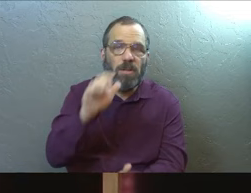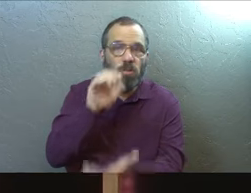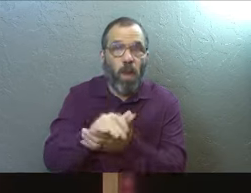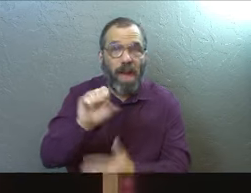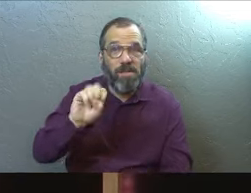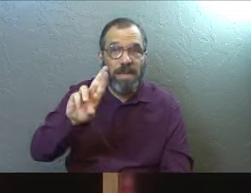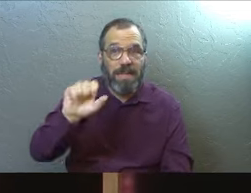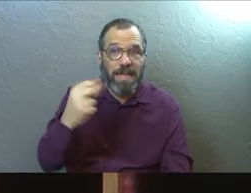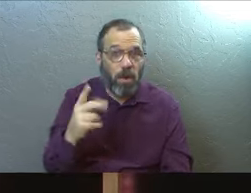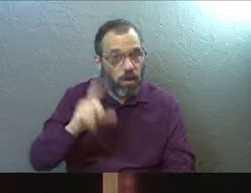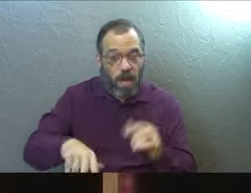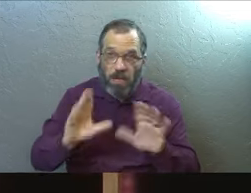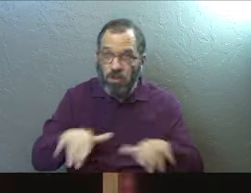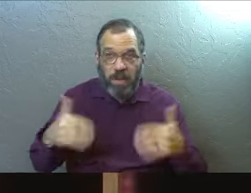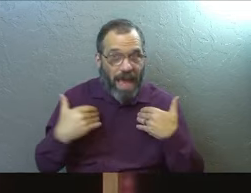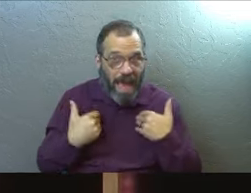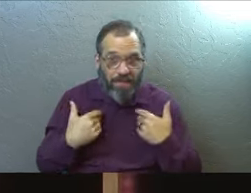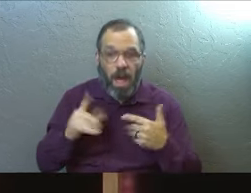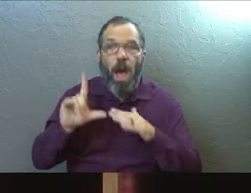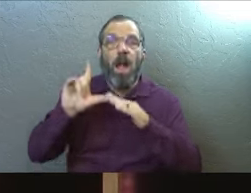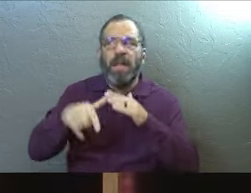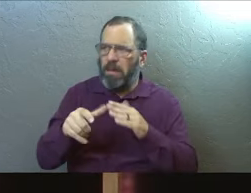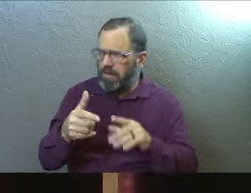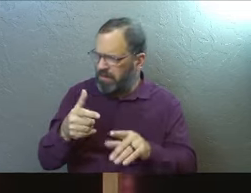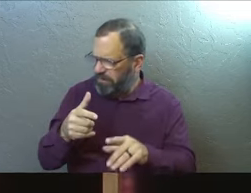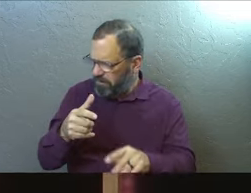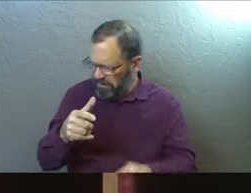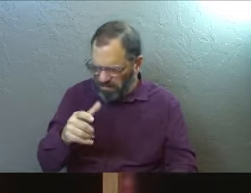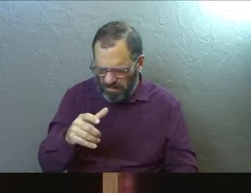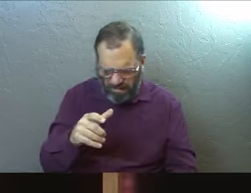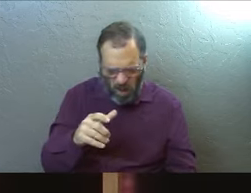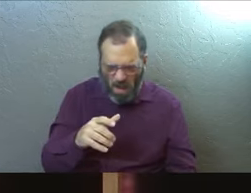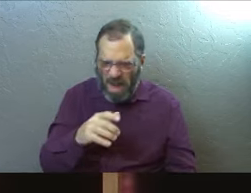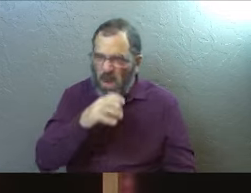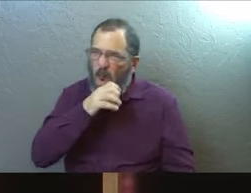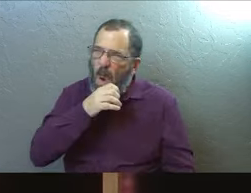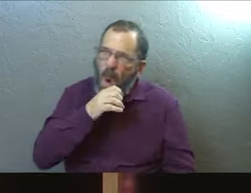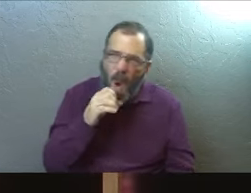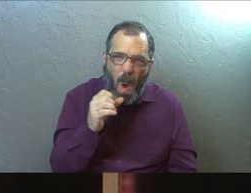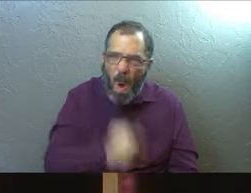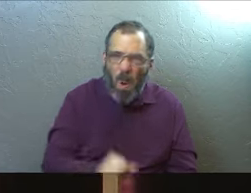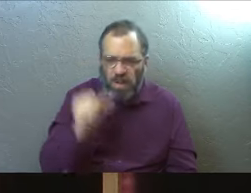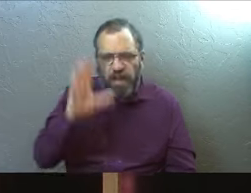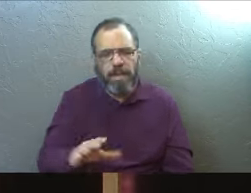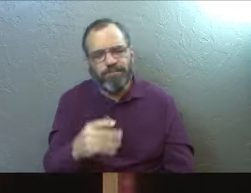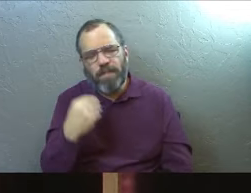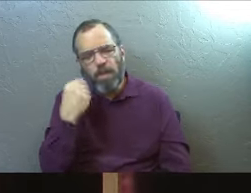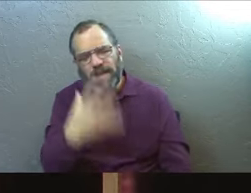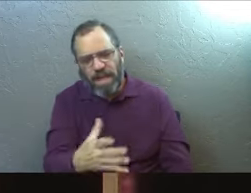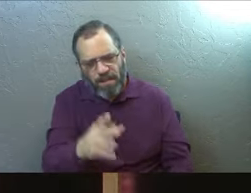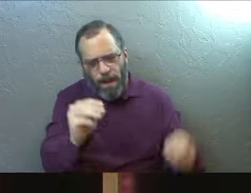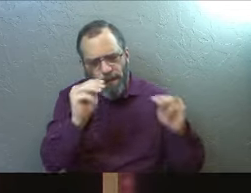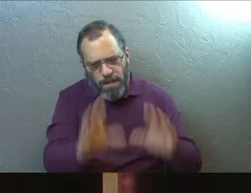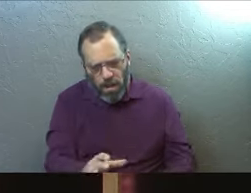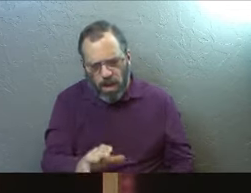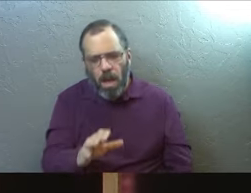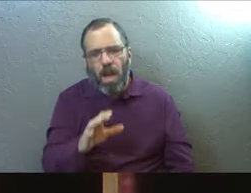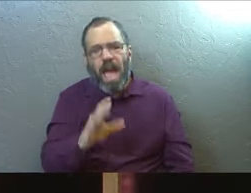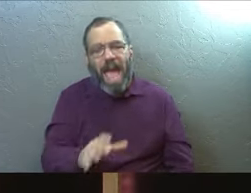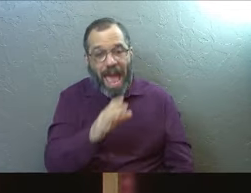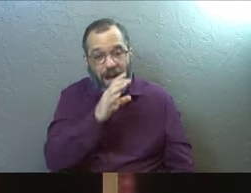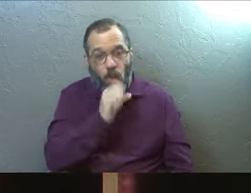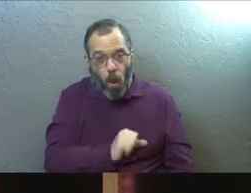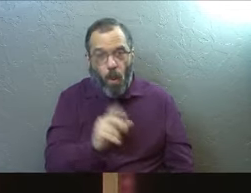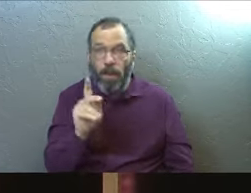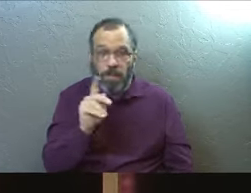if you remember that. And it wasn't until they were in their advanced years that God comes and says, I'm going to do a miracle. And as